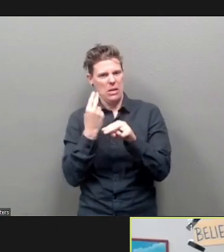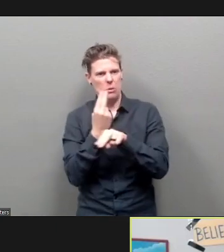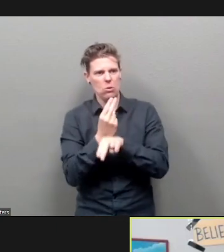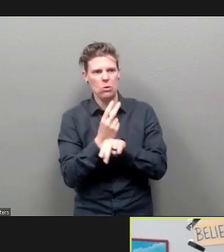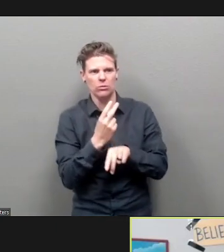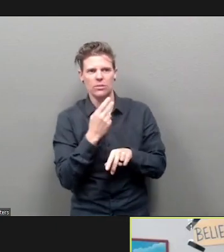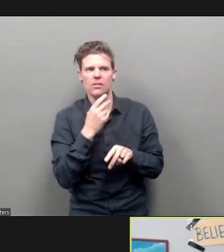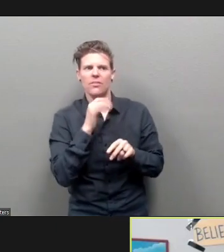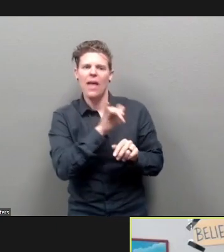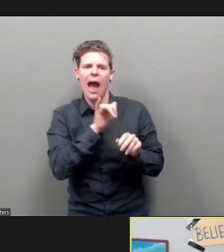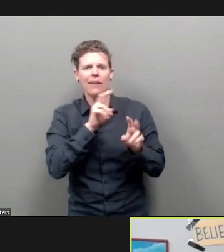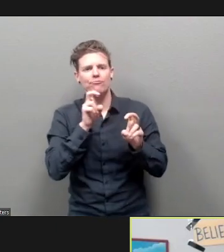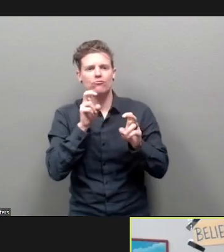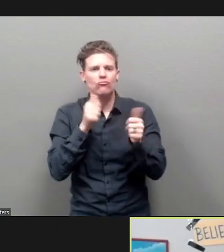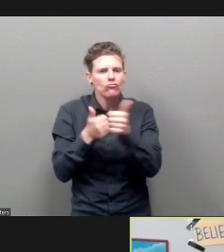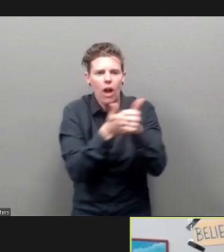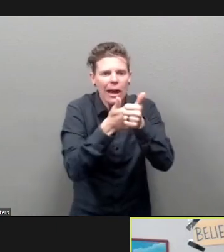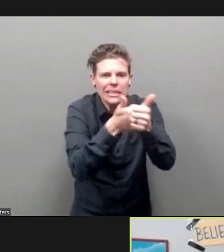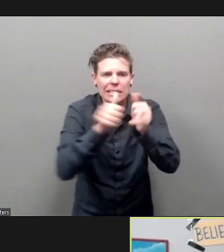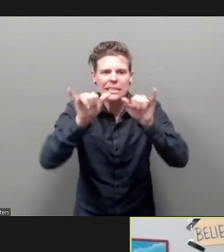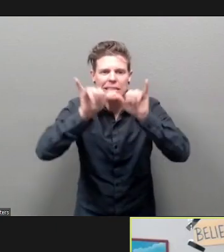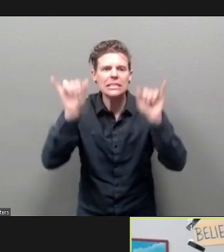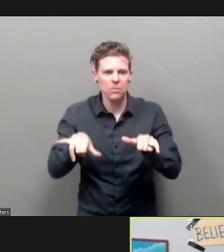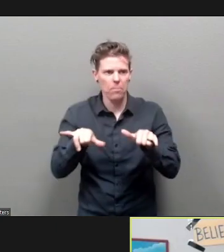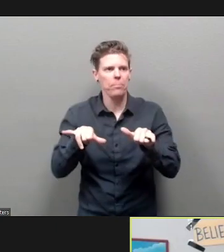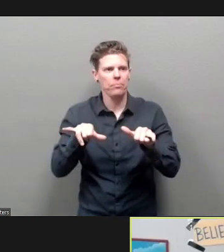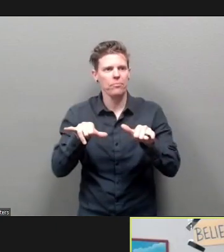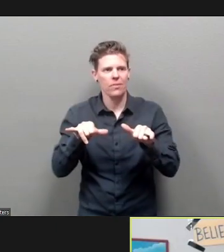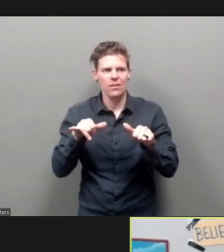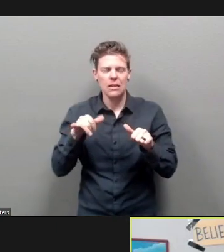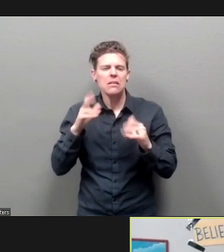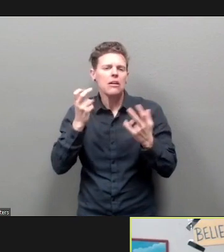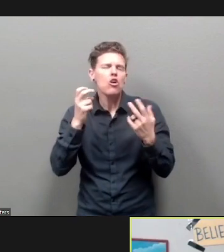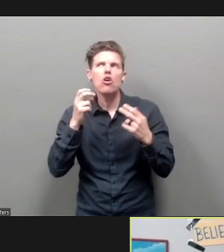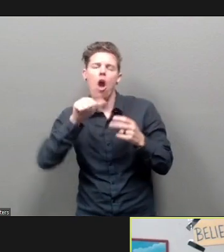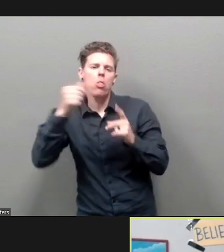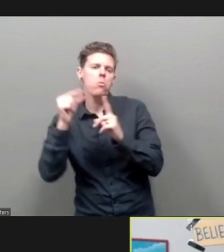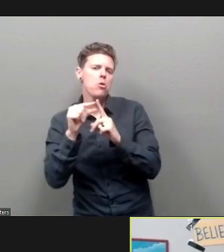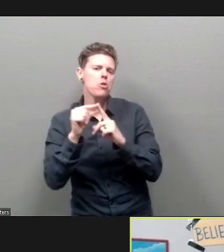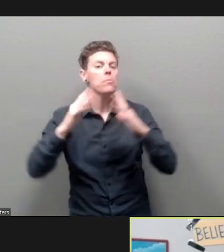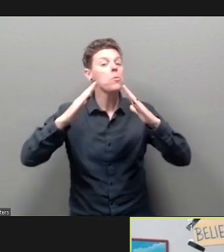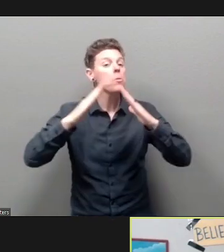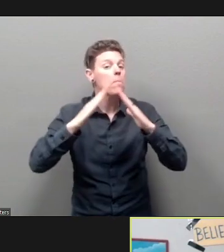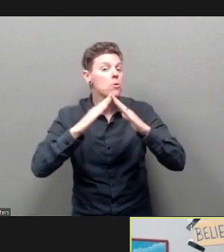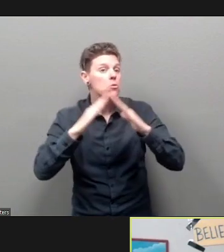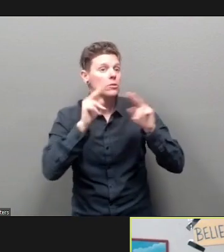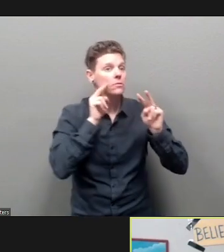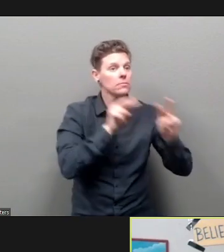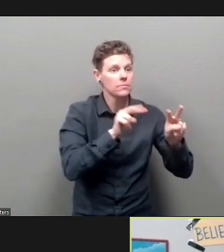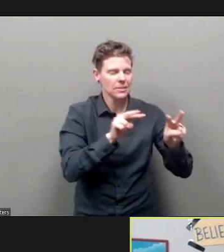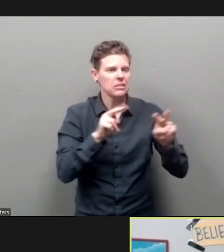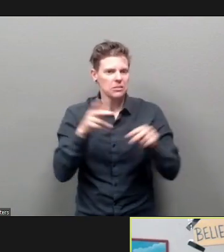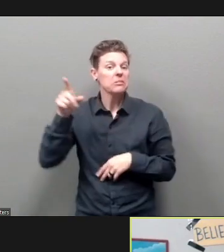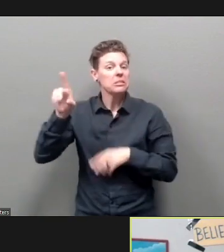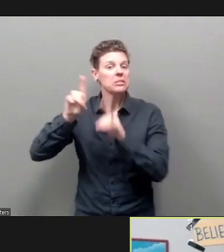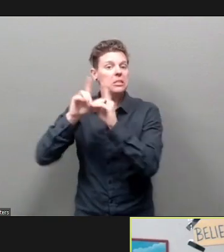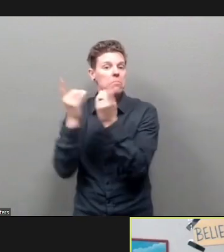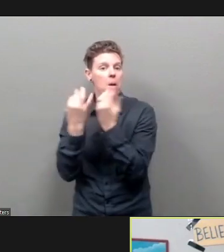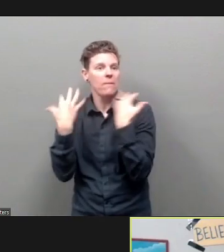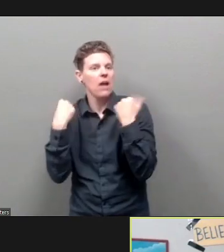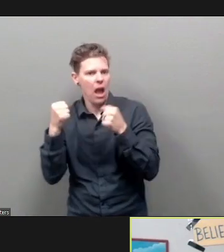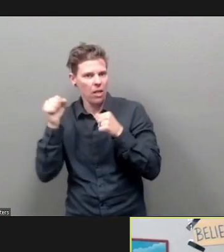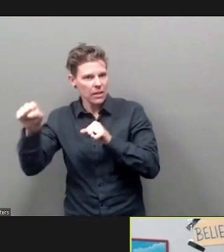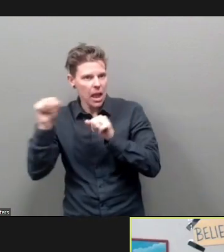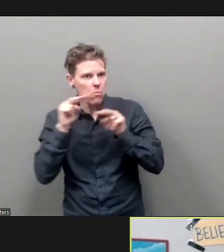a community tracking system and not necessarily DOH saying, we have that 5,000 positive